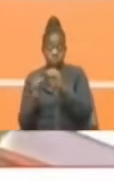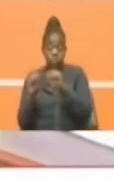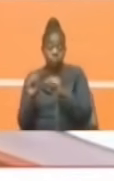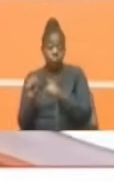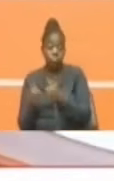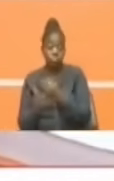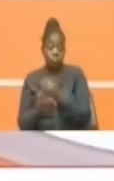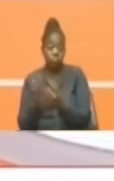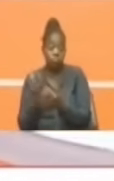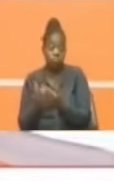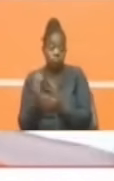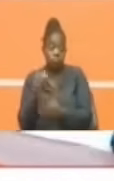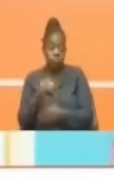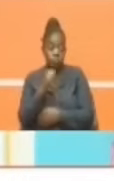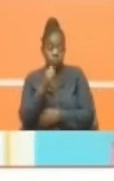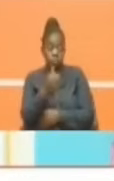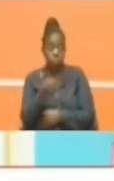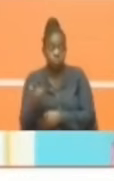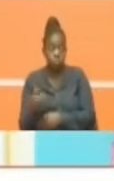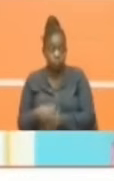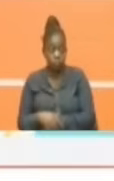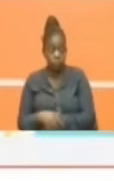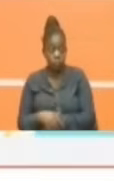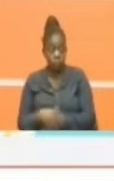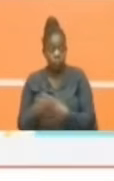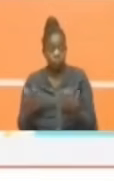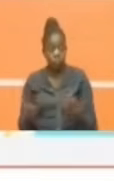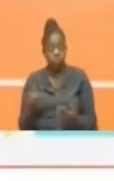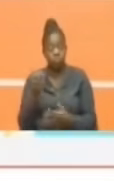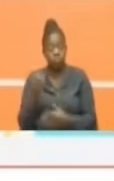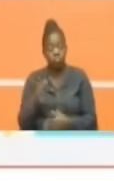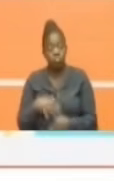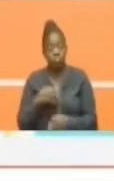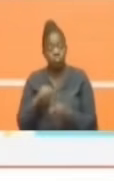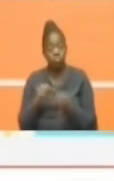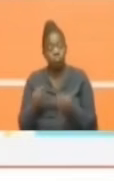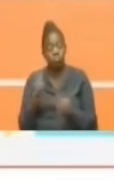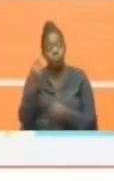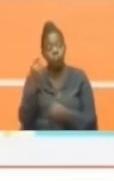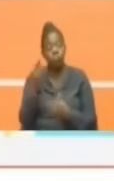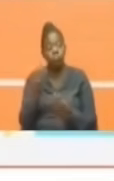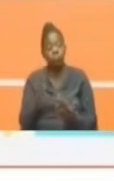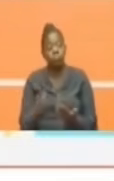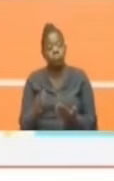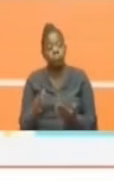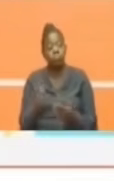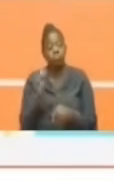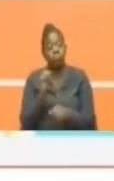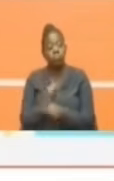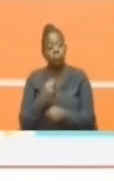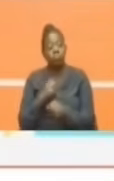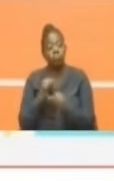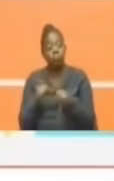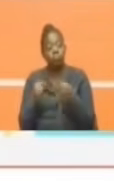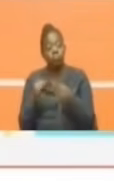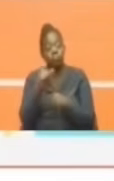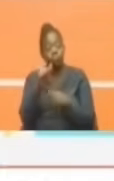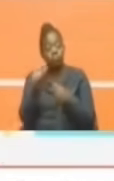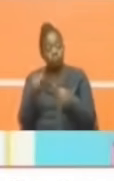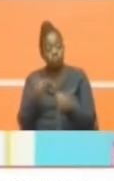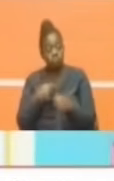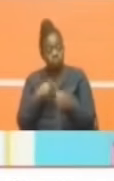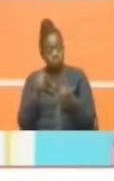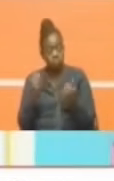basobolokuza abazzukulu. But Raphael is not there. There is only one biological work I cannot do. But the rest I'm going